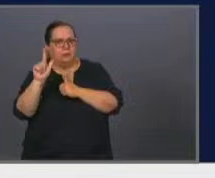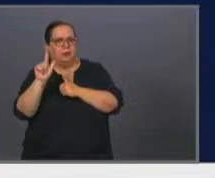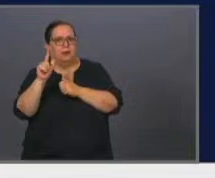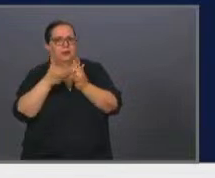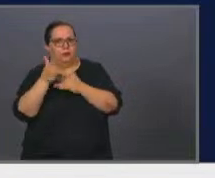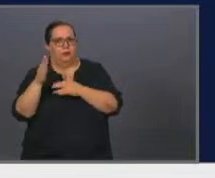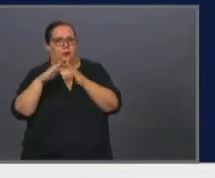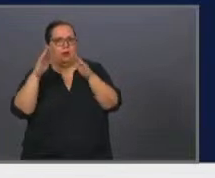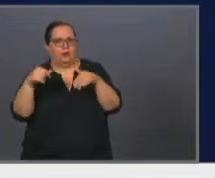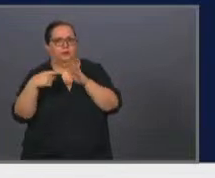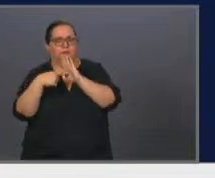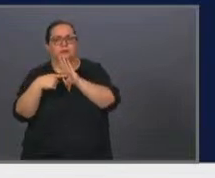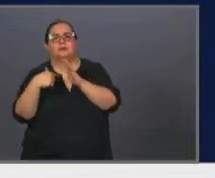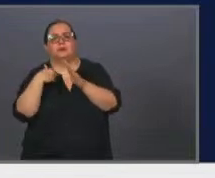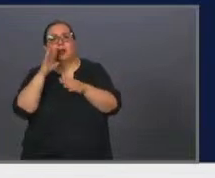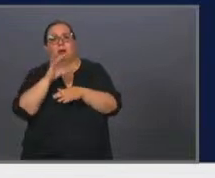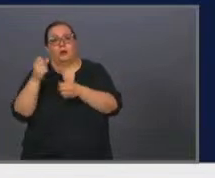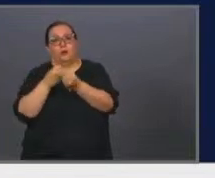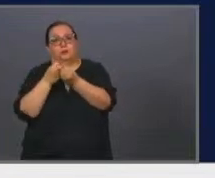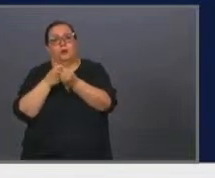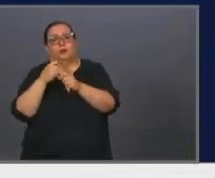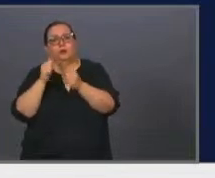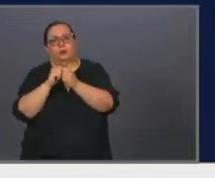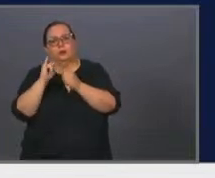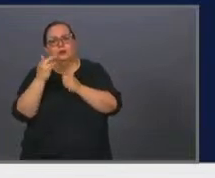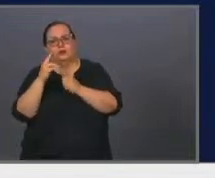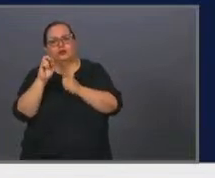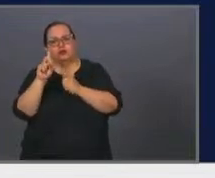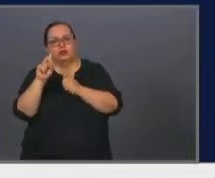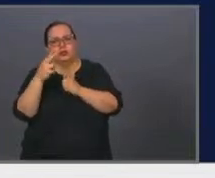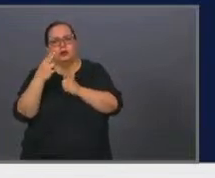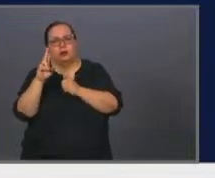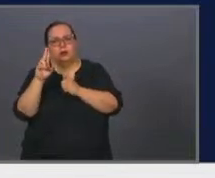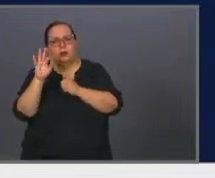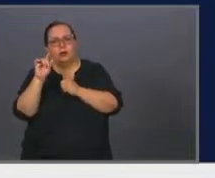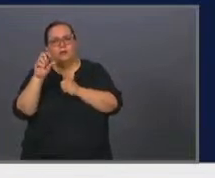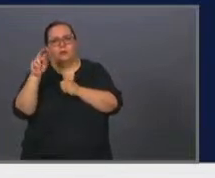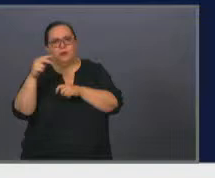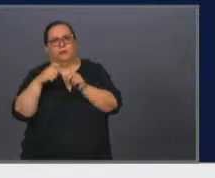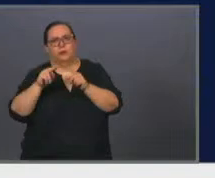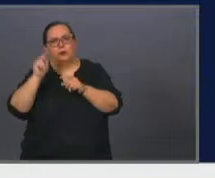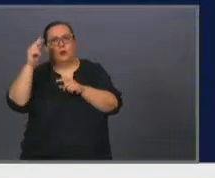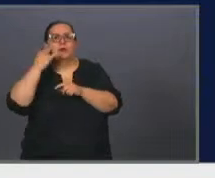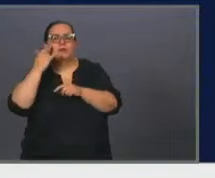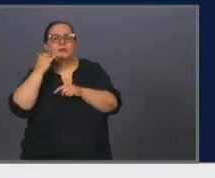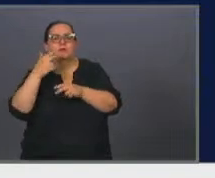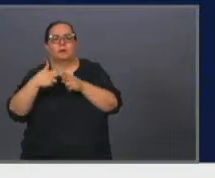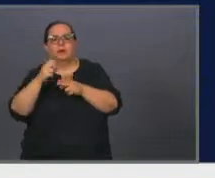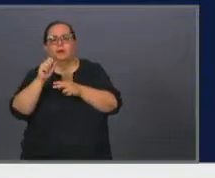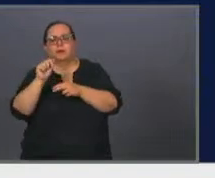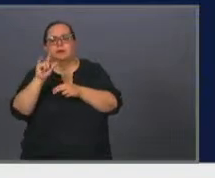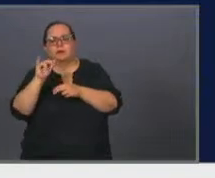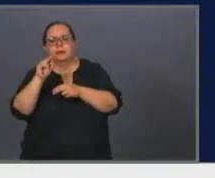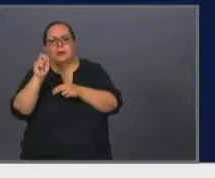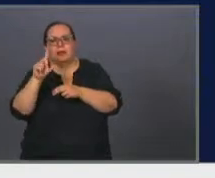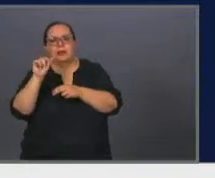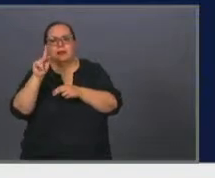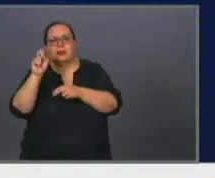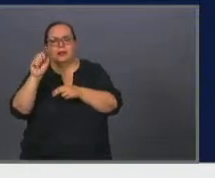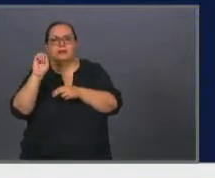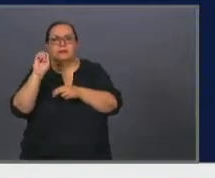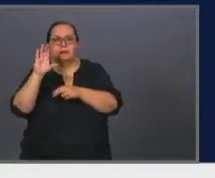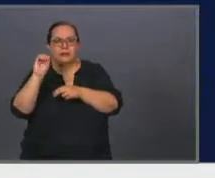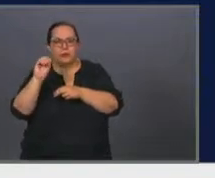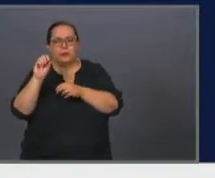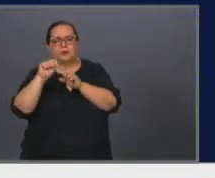with Representative Jared Huffman out of Northern California. It's called the Saline Lakes Ecosystem Great Basin Program Act. It's a long name.